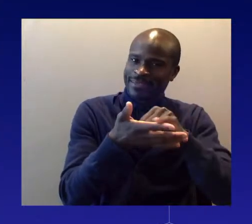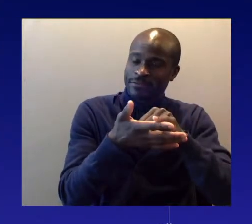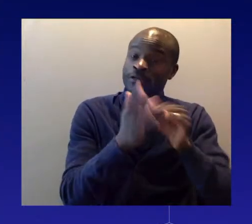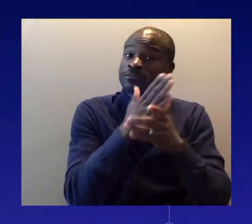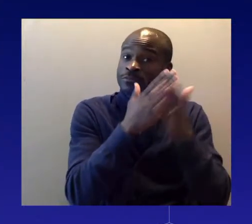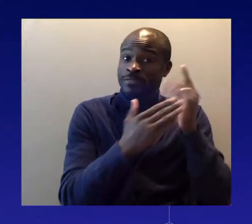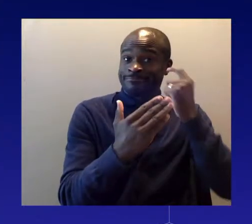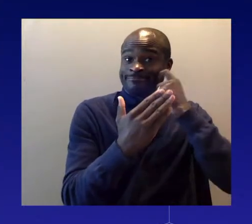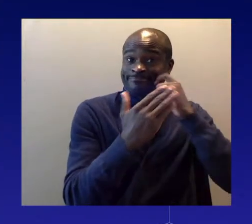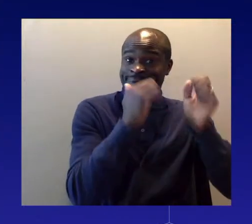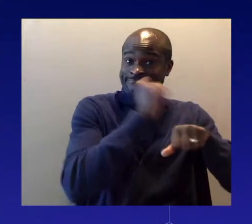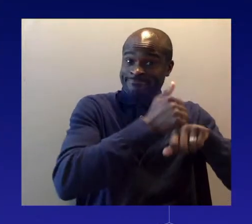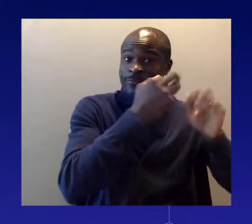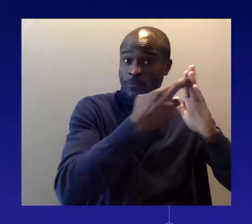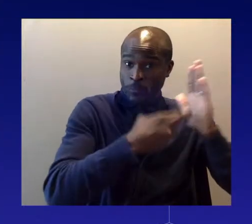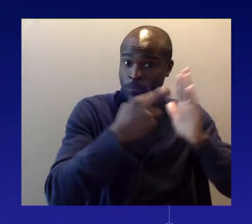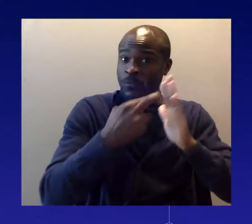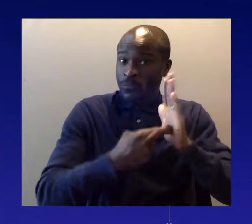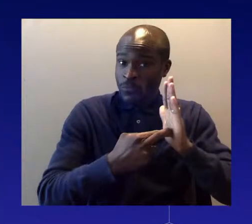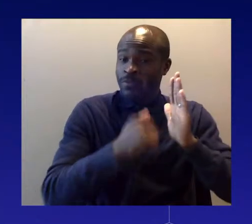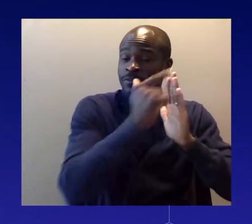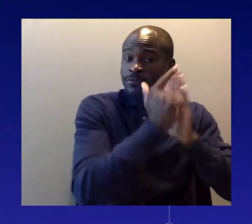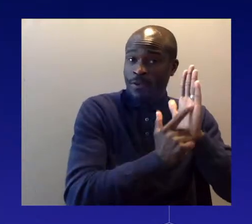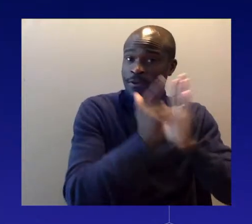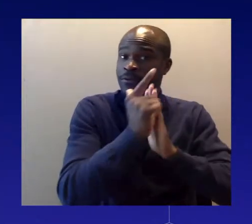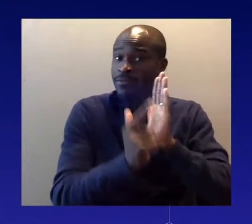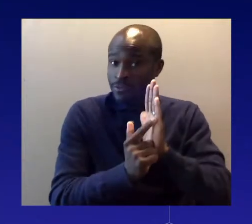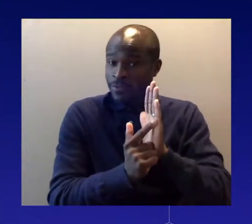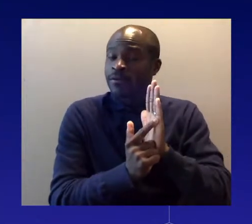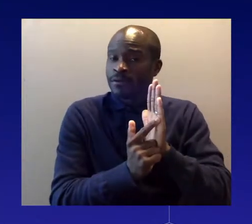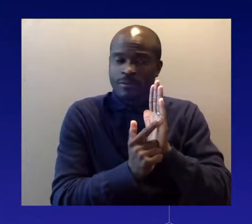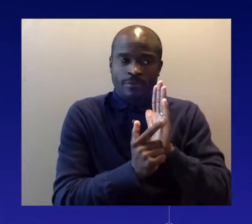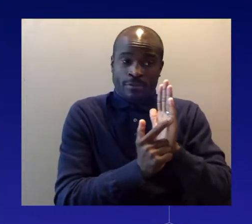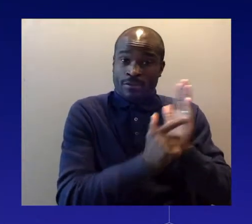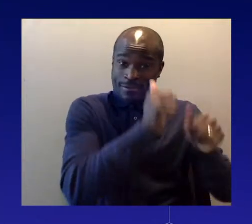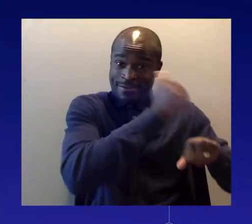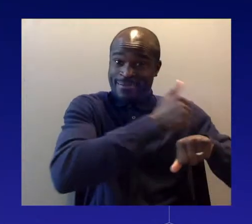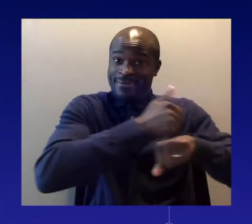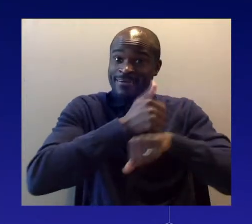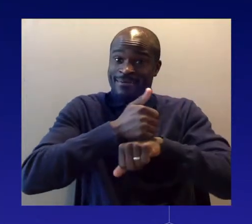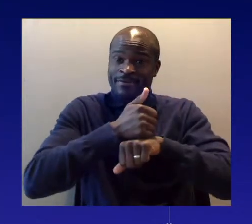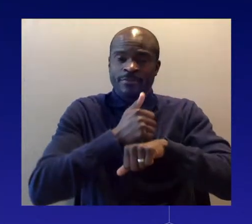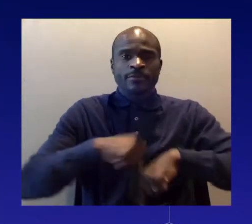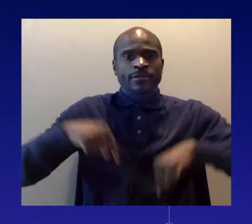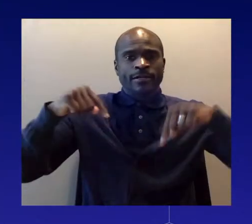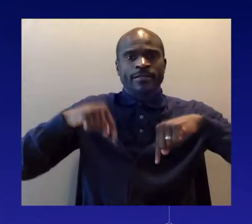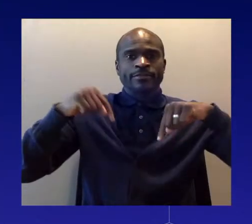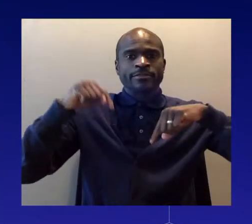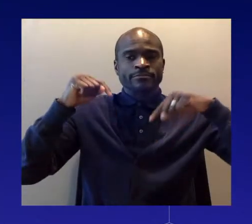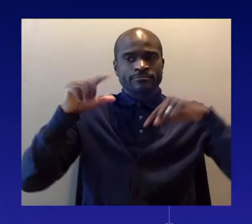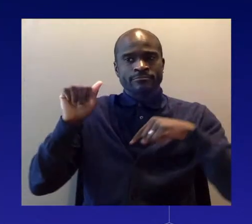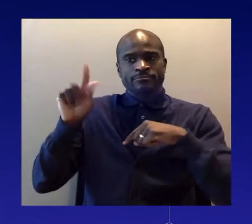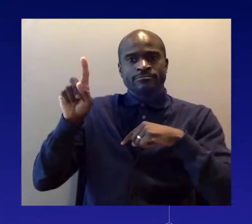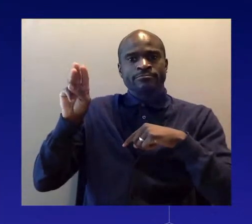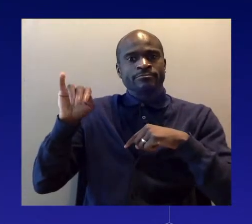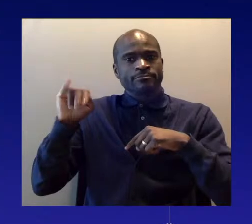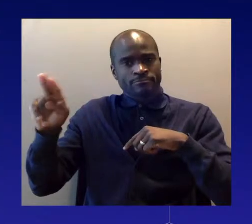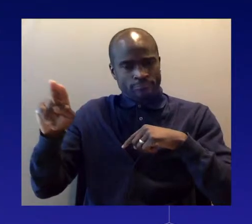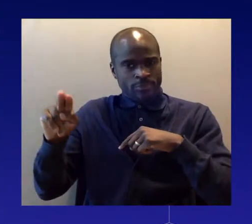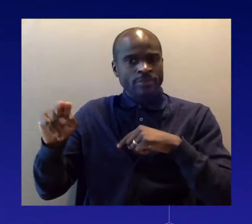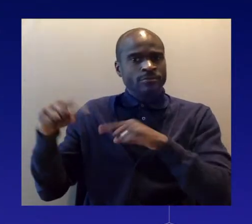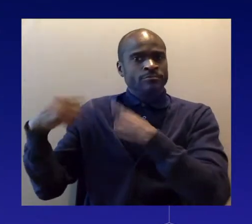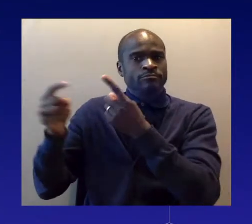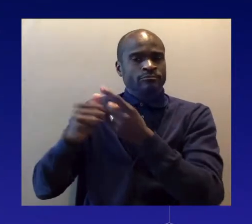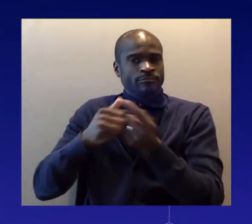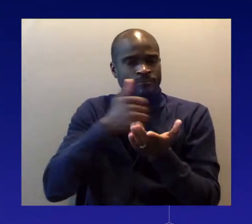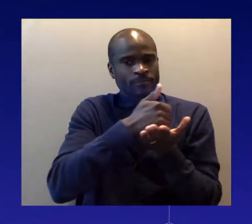coming to fruition, in helping make sure that this administration, many examples of enforcing existing